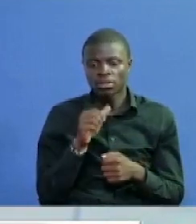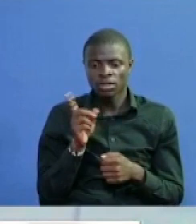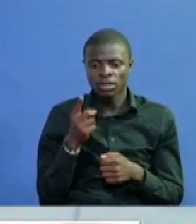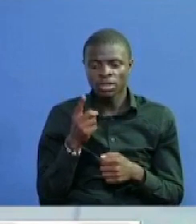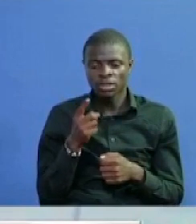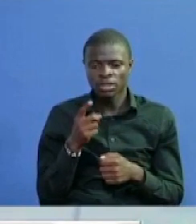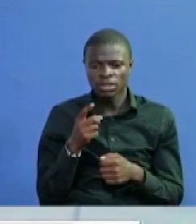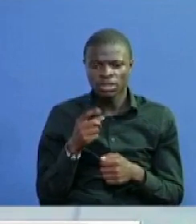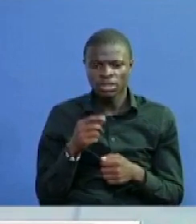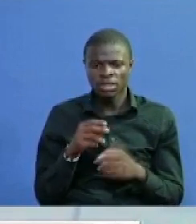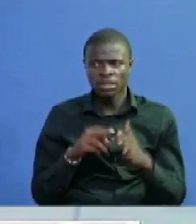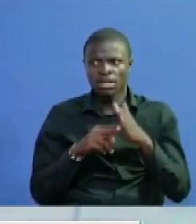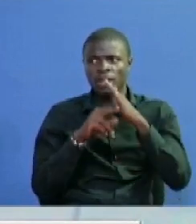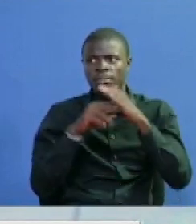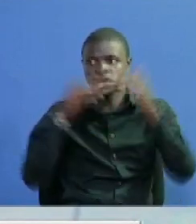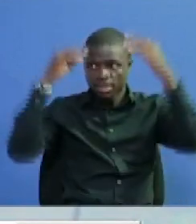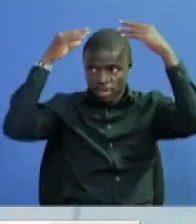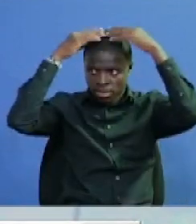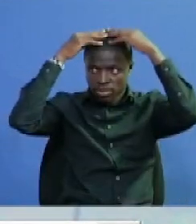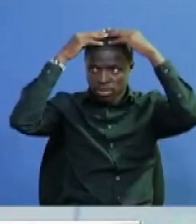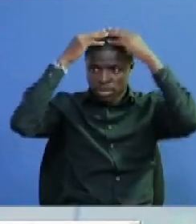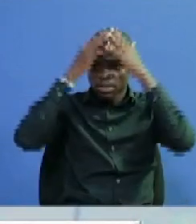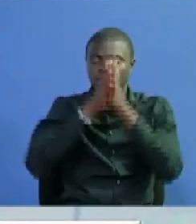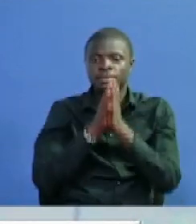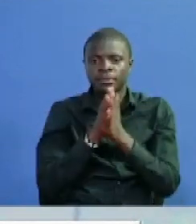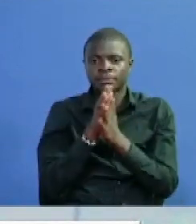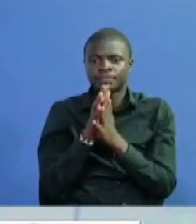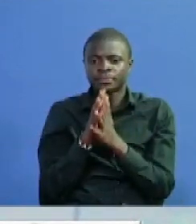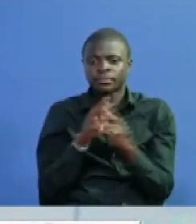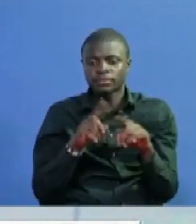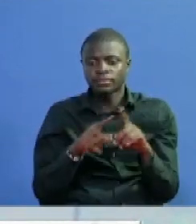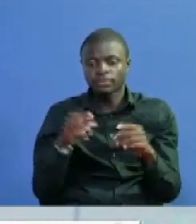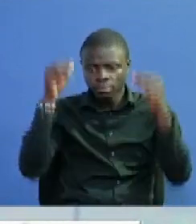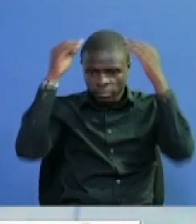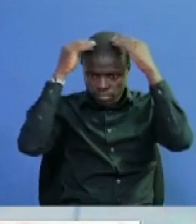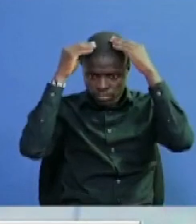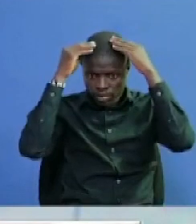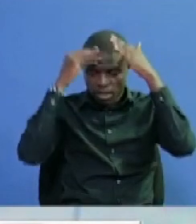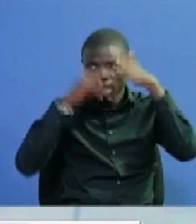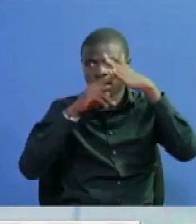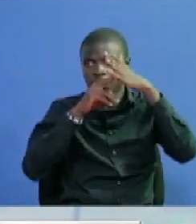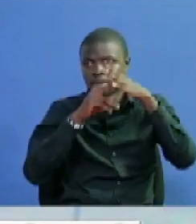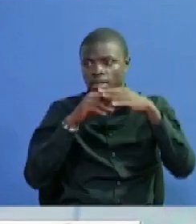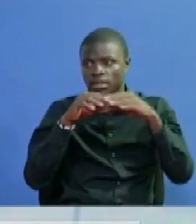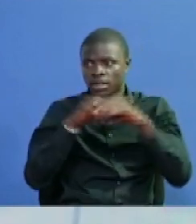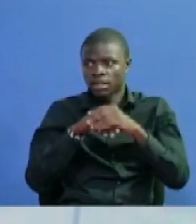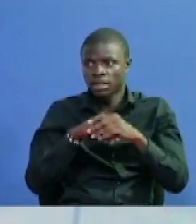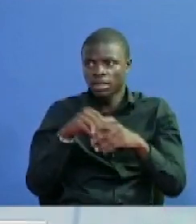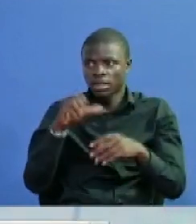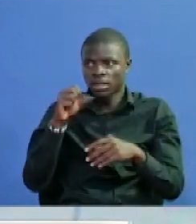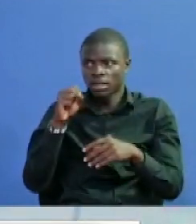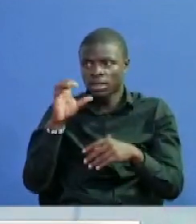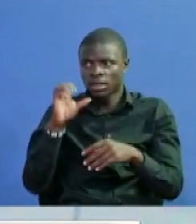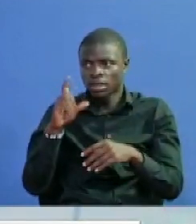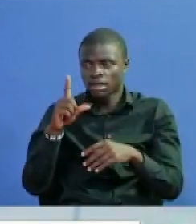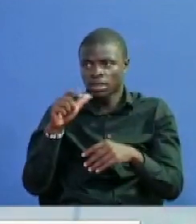Court, Azimio side wanted the servers opened, but the Supreme Court only allowed in select because they wanted